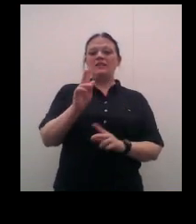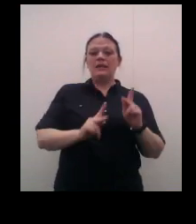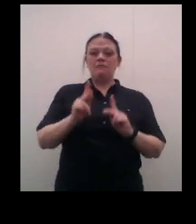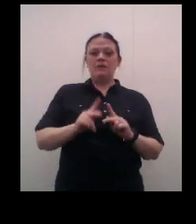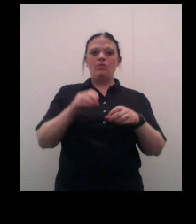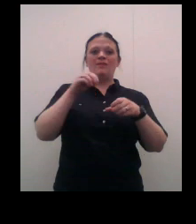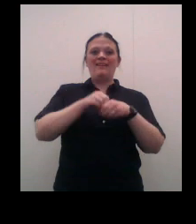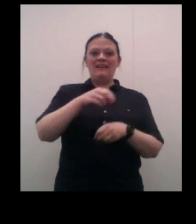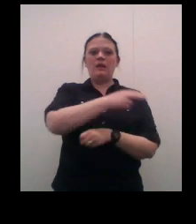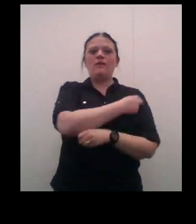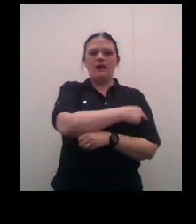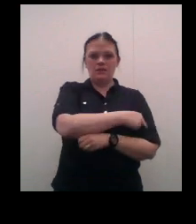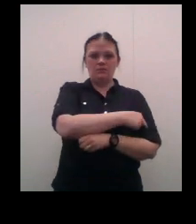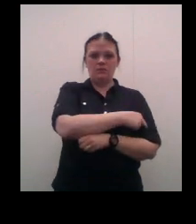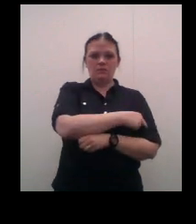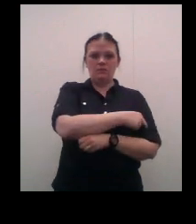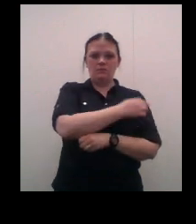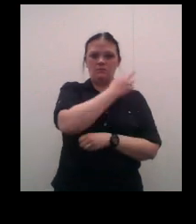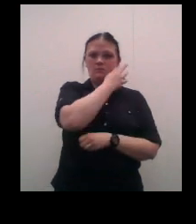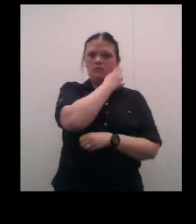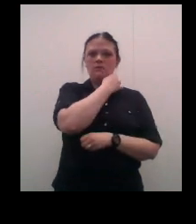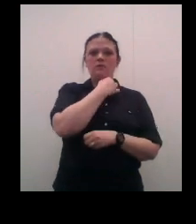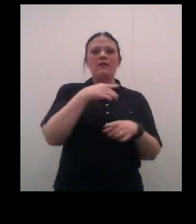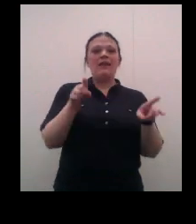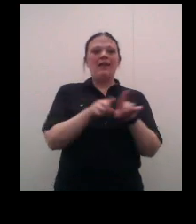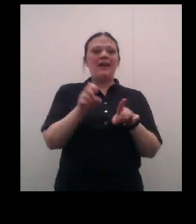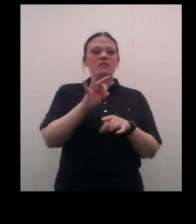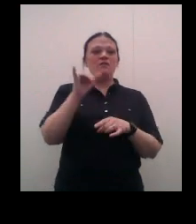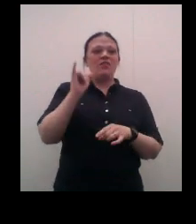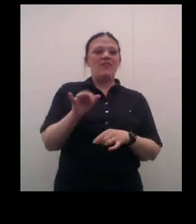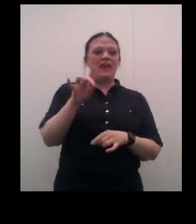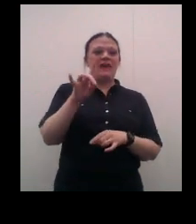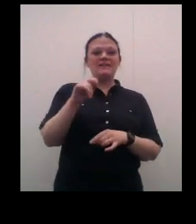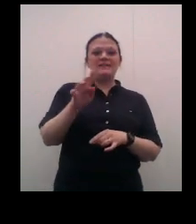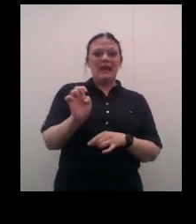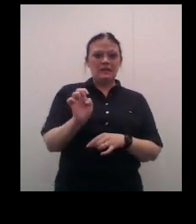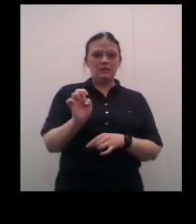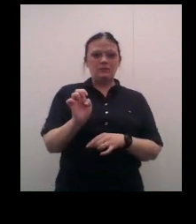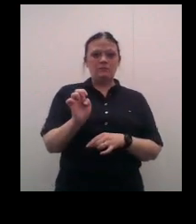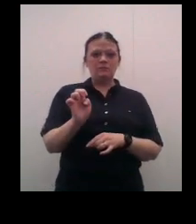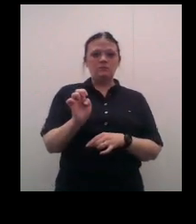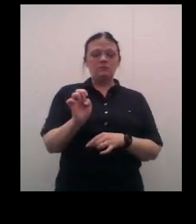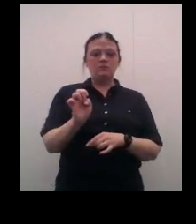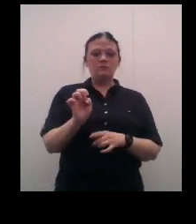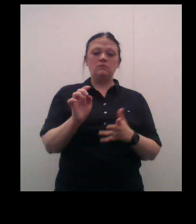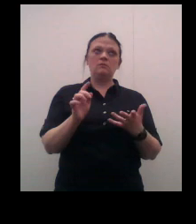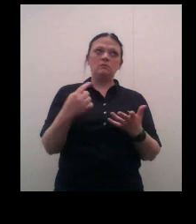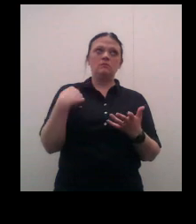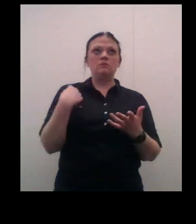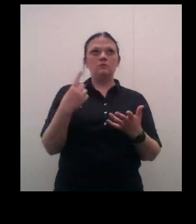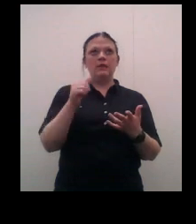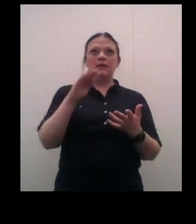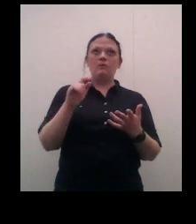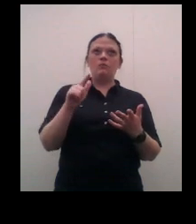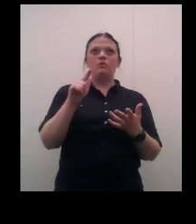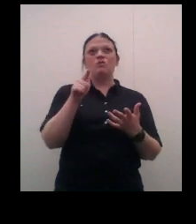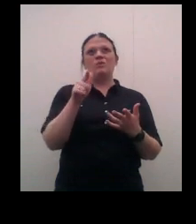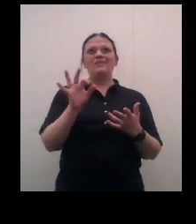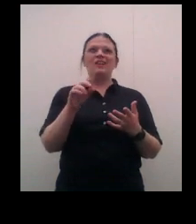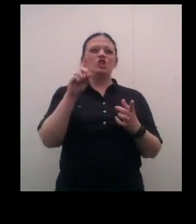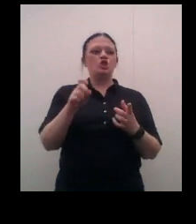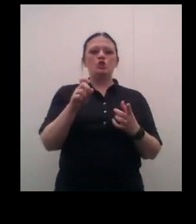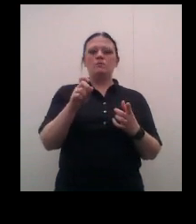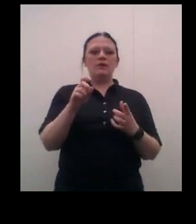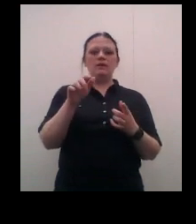are hospitalized in Erie County hospitals as of that date. And it says April 29th. It really should be April